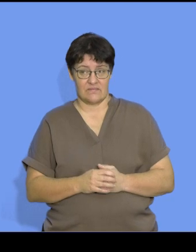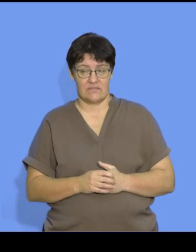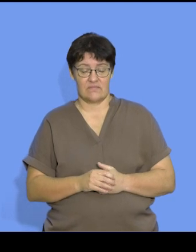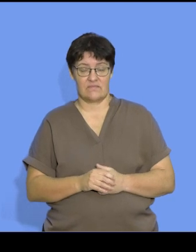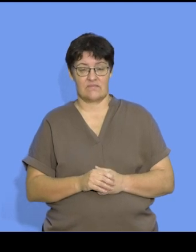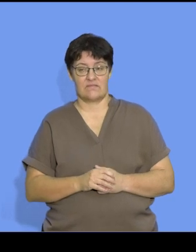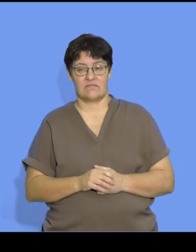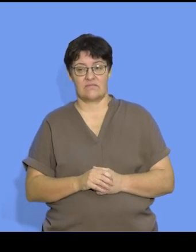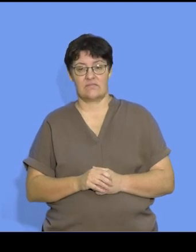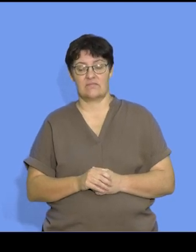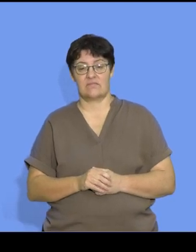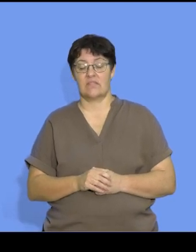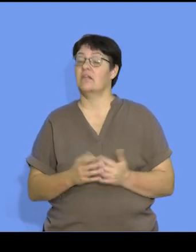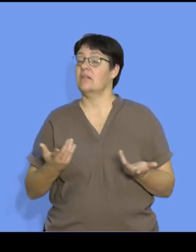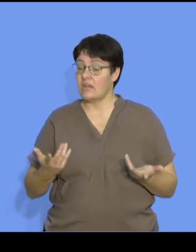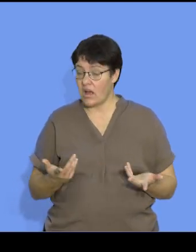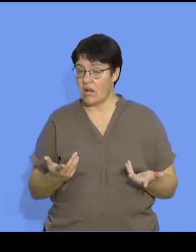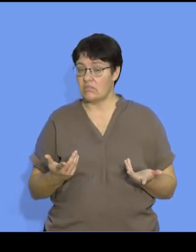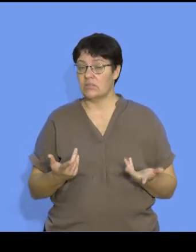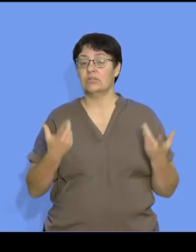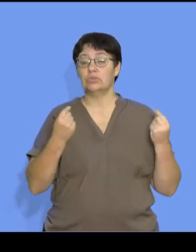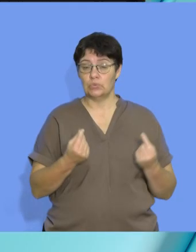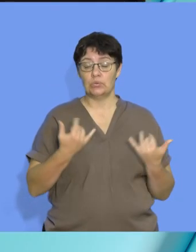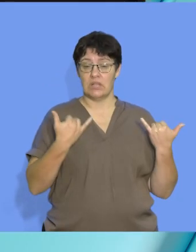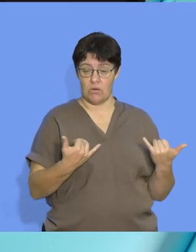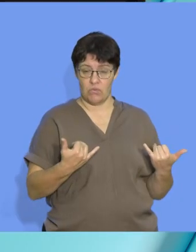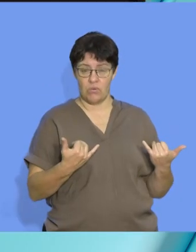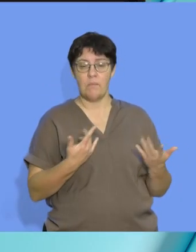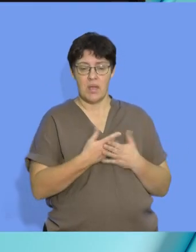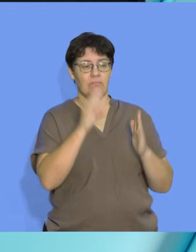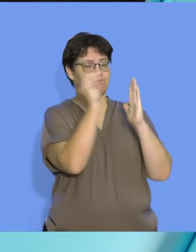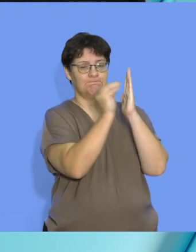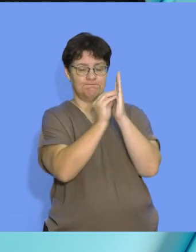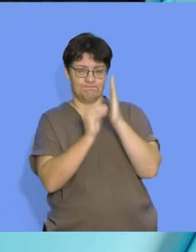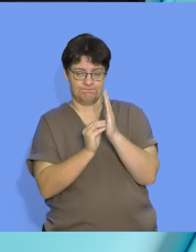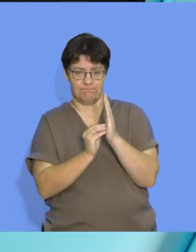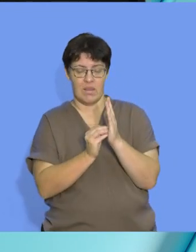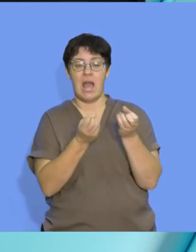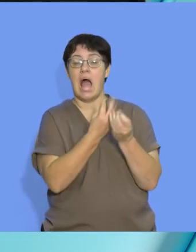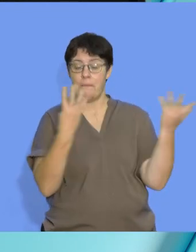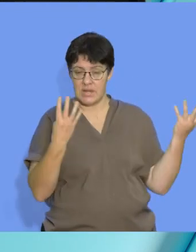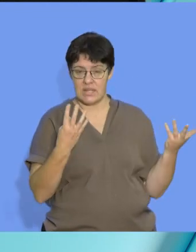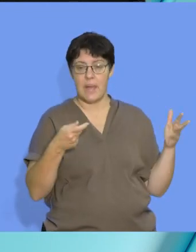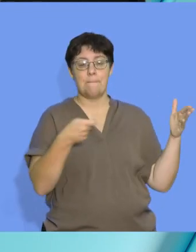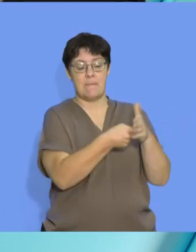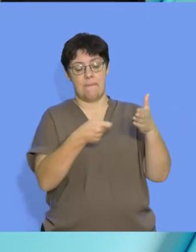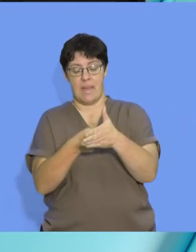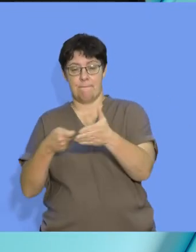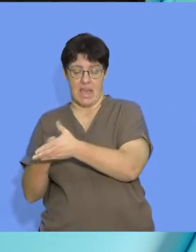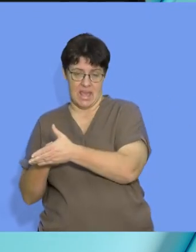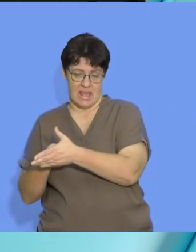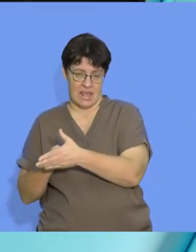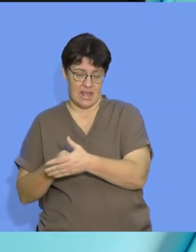So, all that I've done on the board behind me is written the 3 amounts paid for the 3 different data